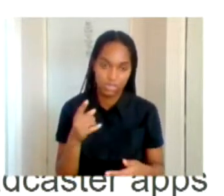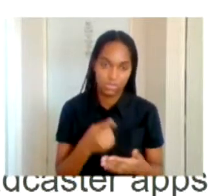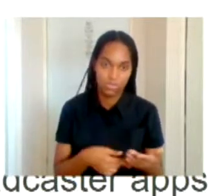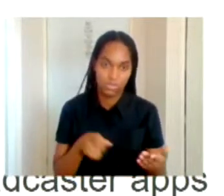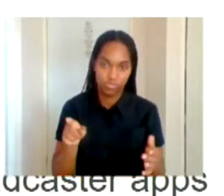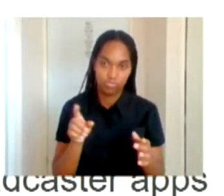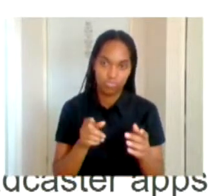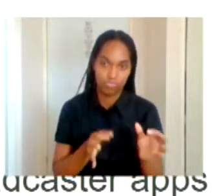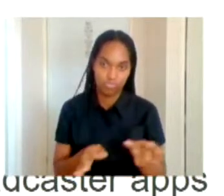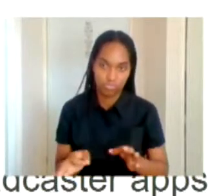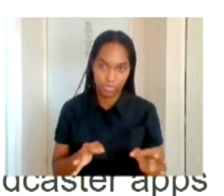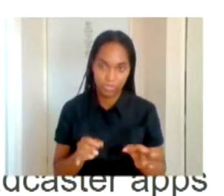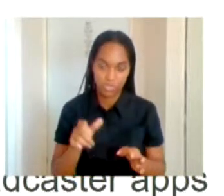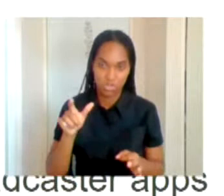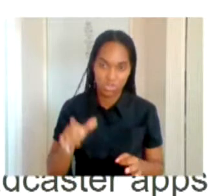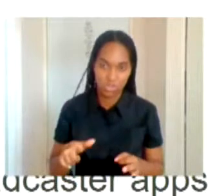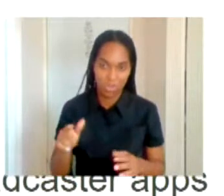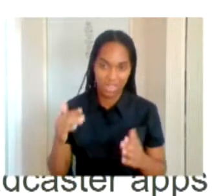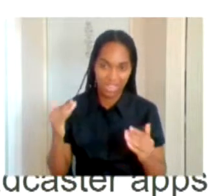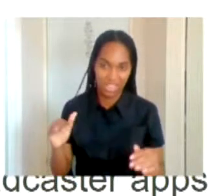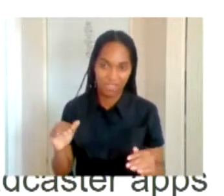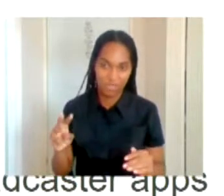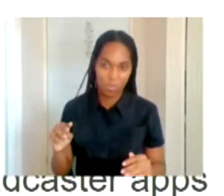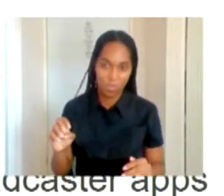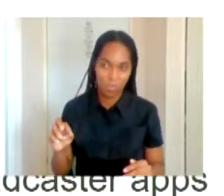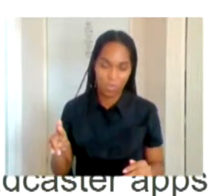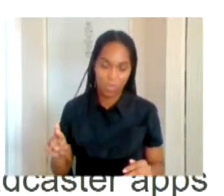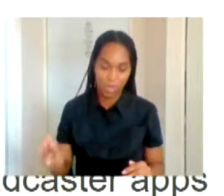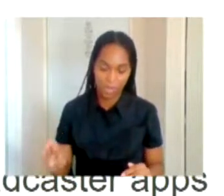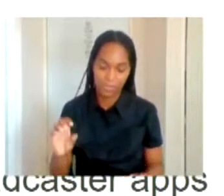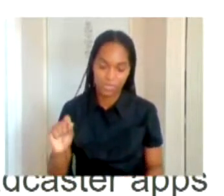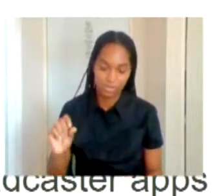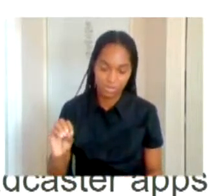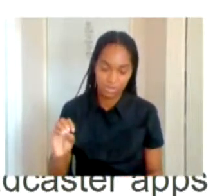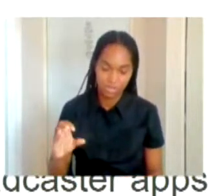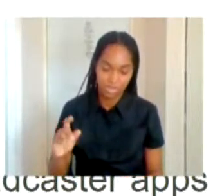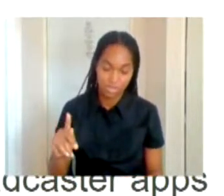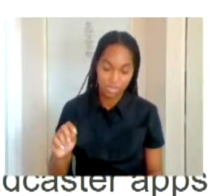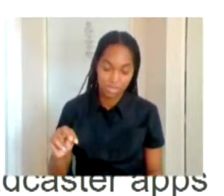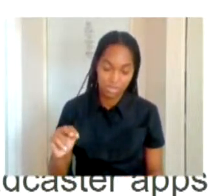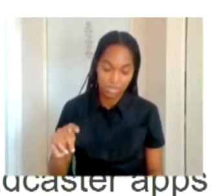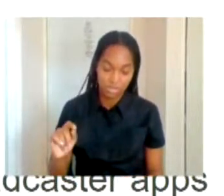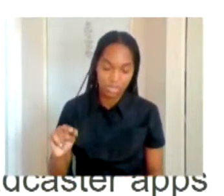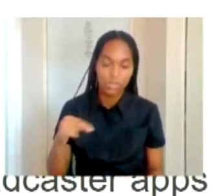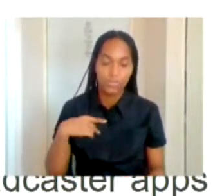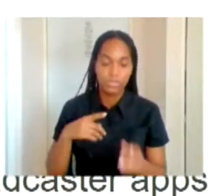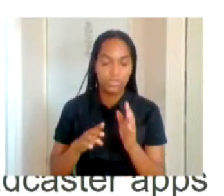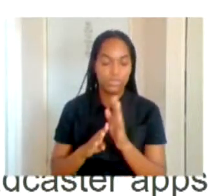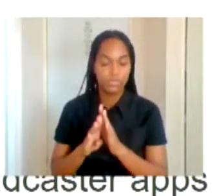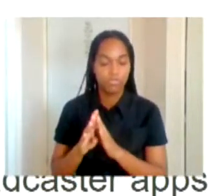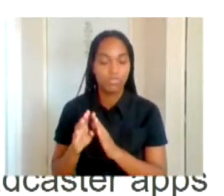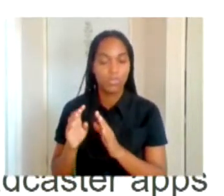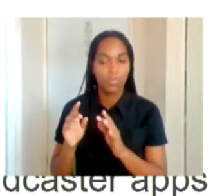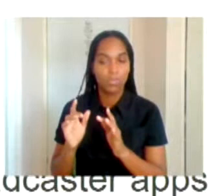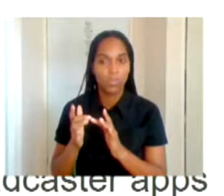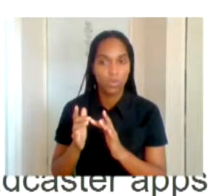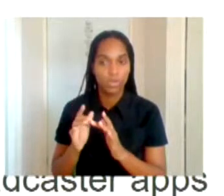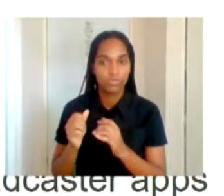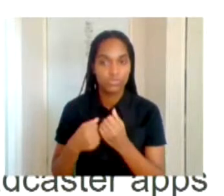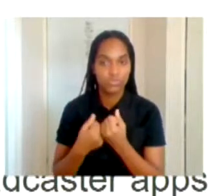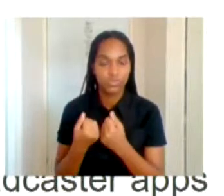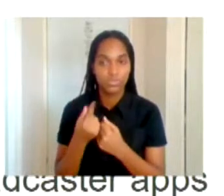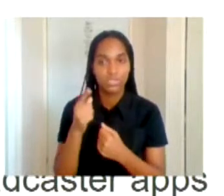around the low-level WebSocket thing, we've tried to create a level of abstraction, which means that you can focus more of the experience that you want